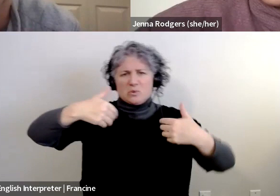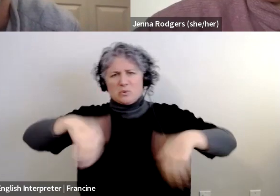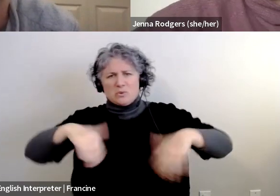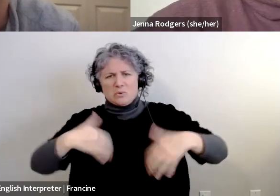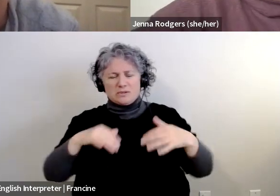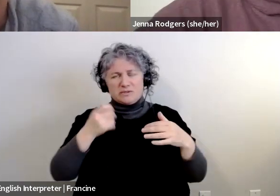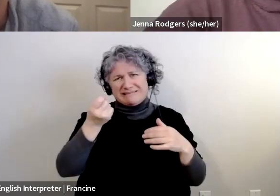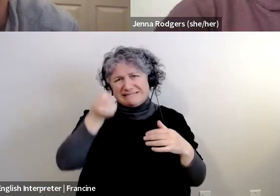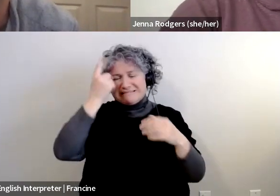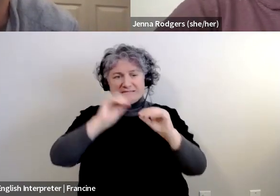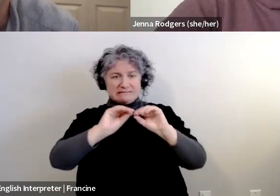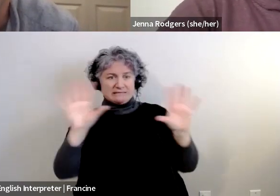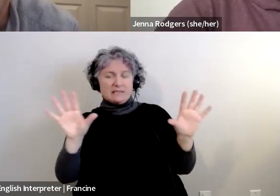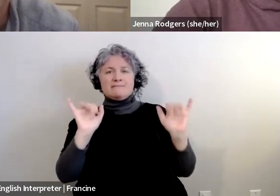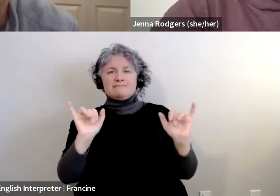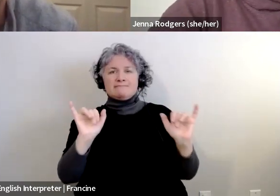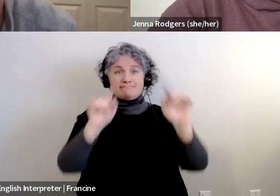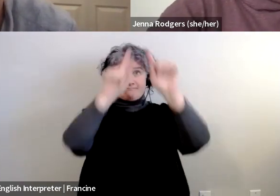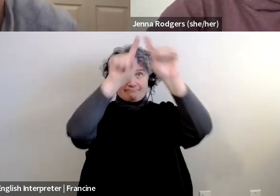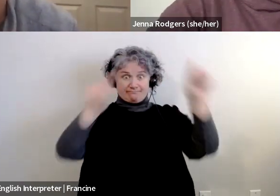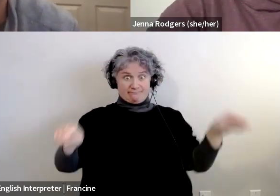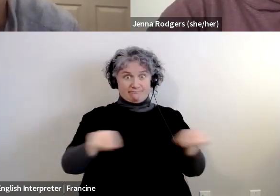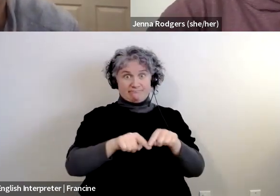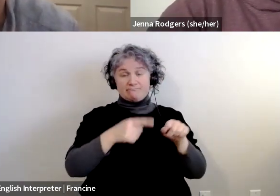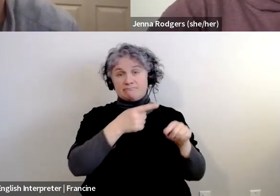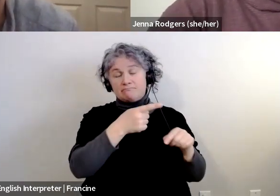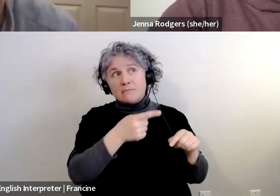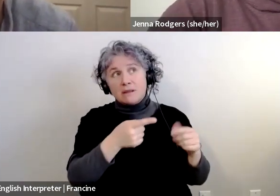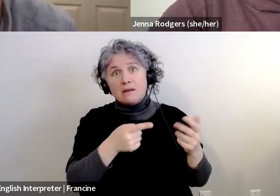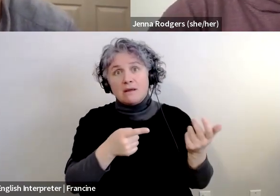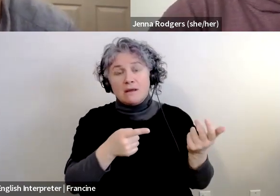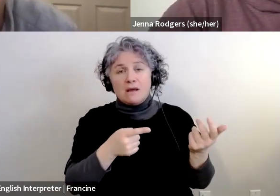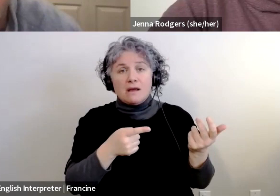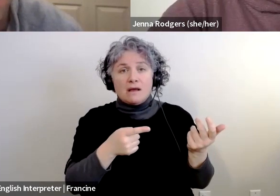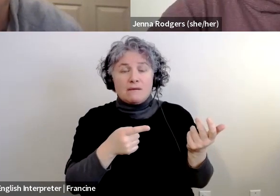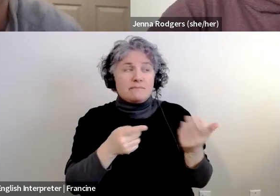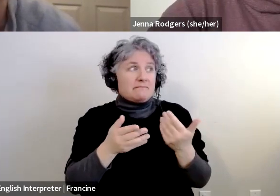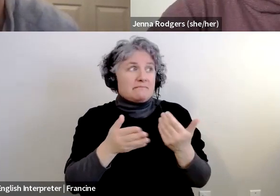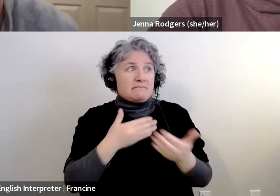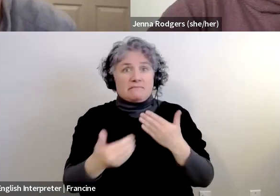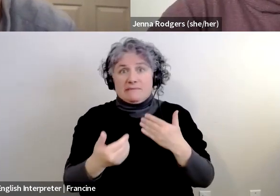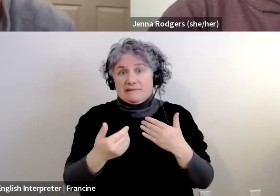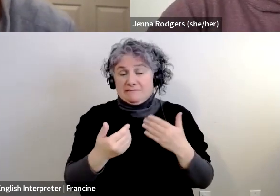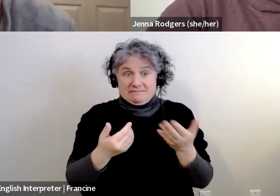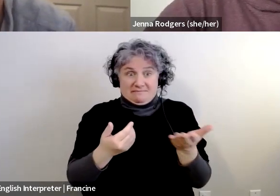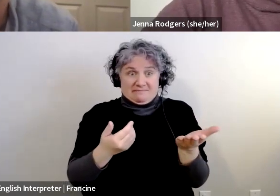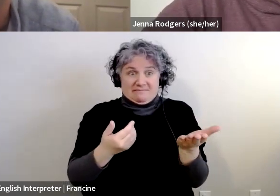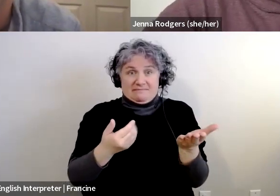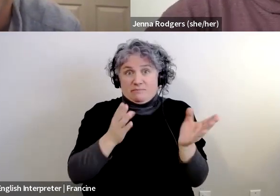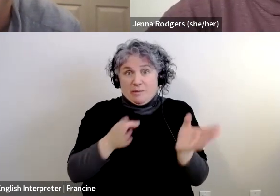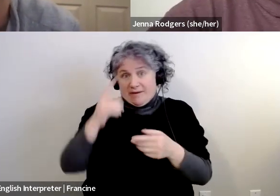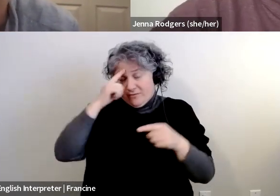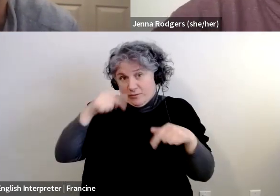these. So this pyramid is something that even as recently as this, preparing for